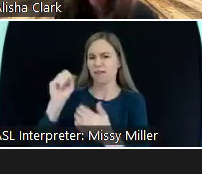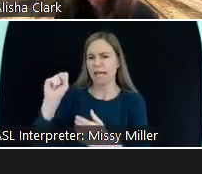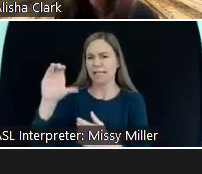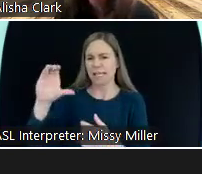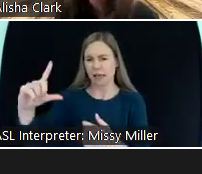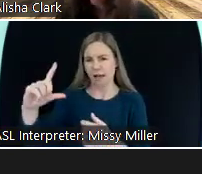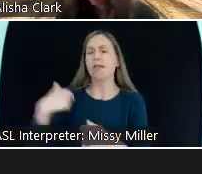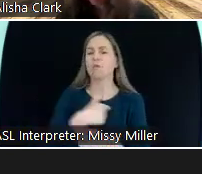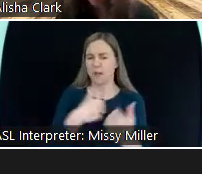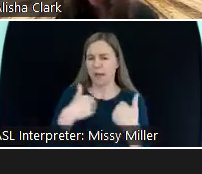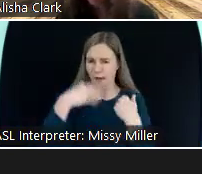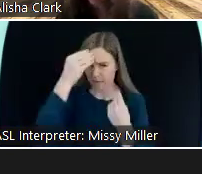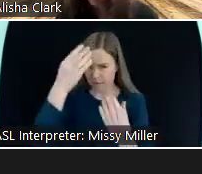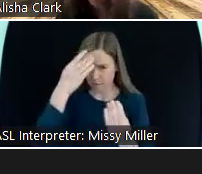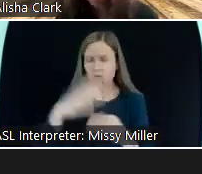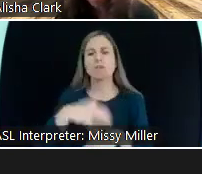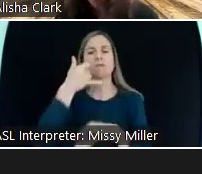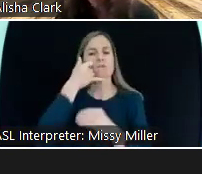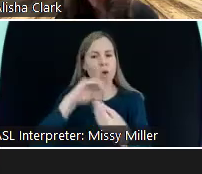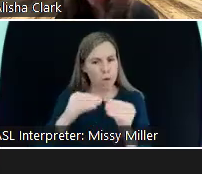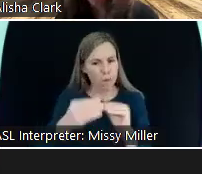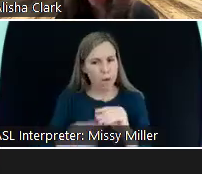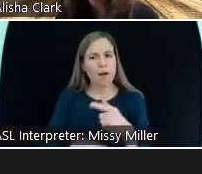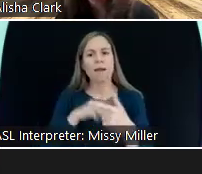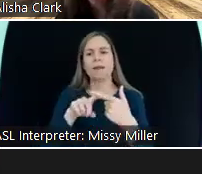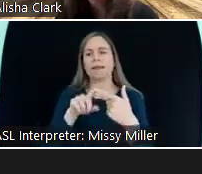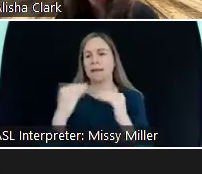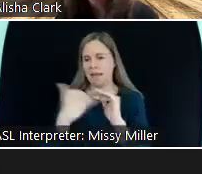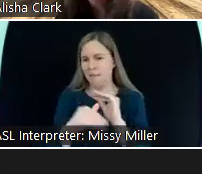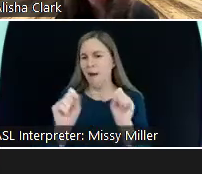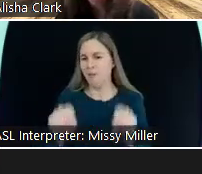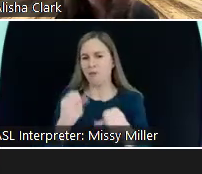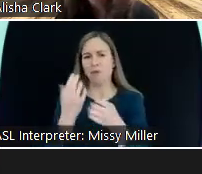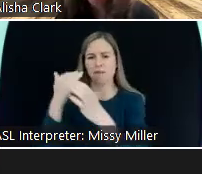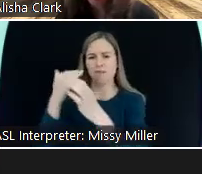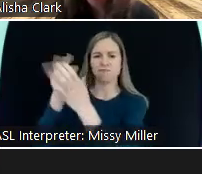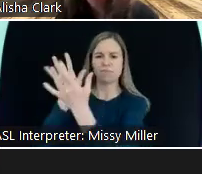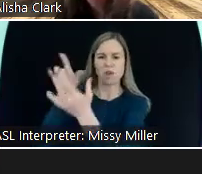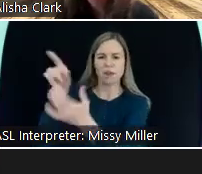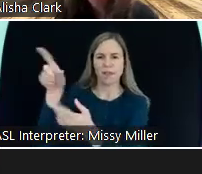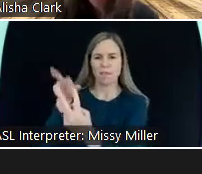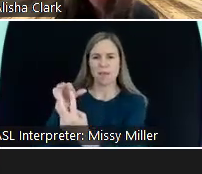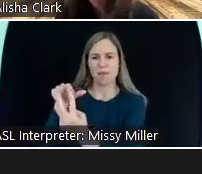their information. There's a phone number and also an email address that you can use either.